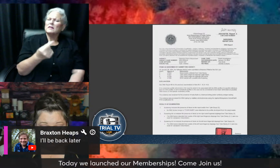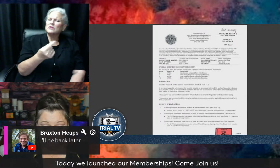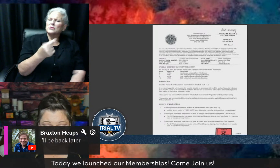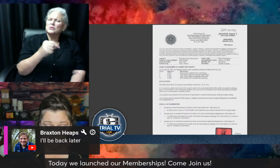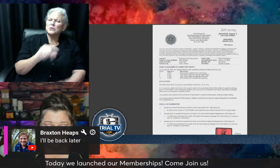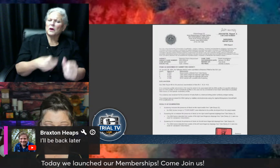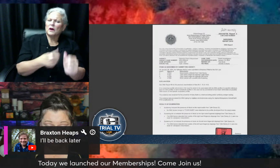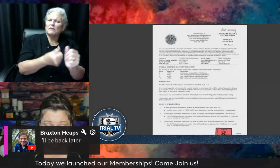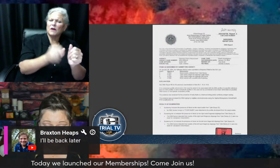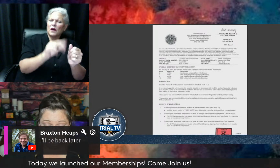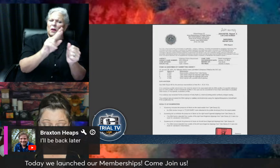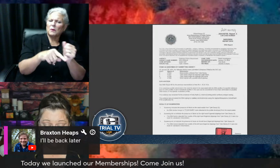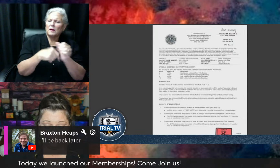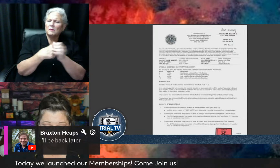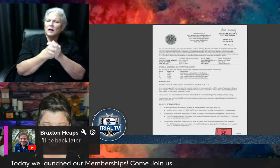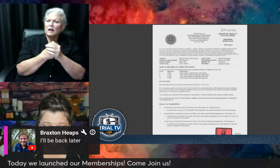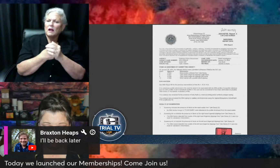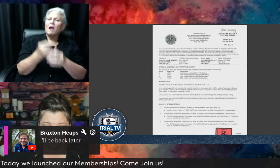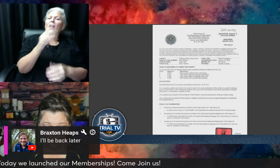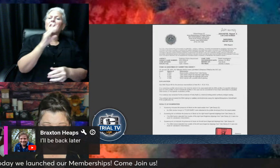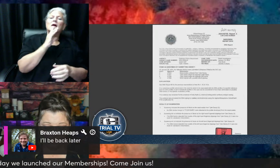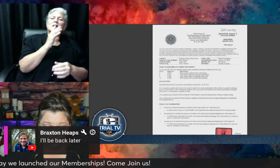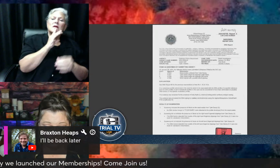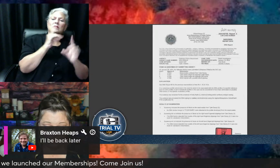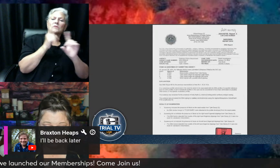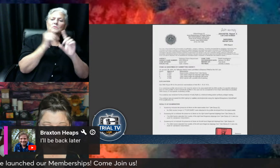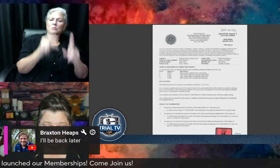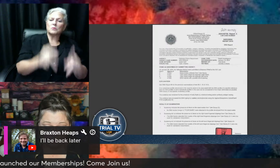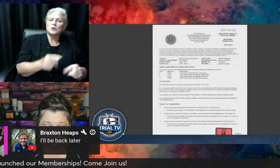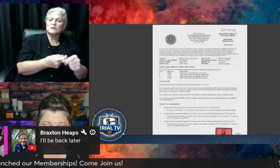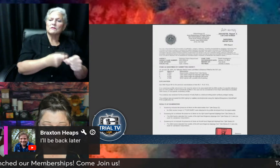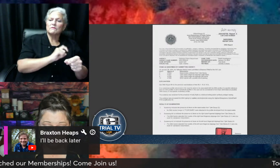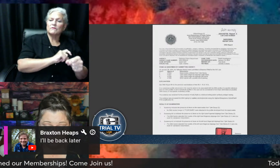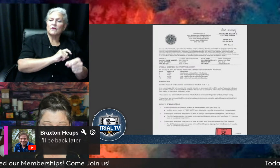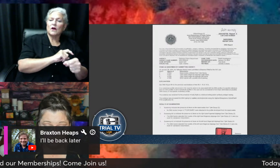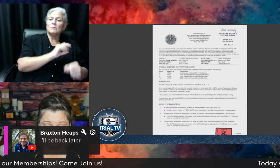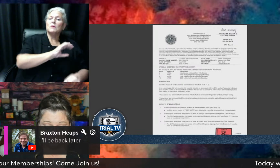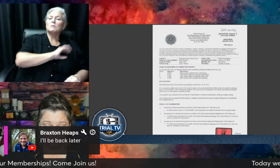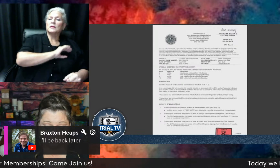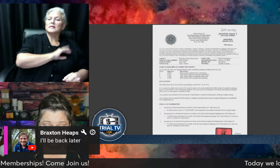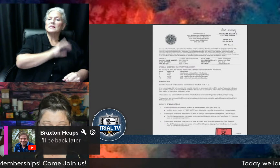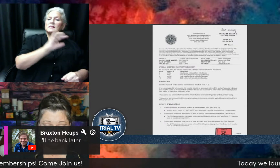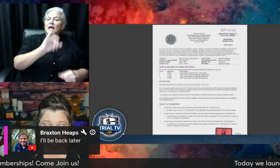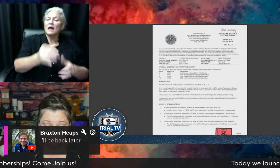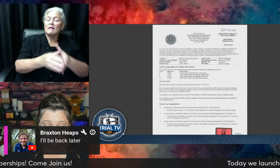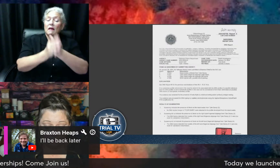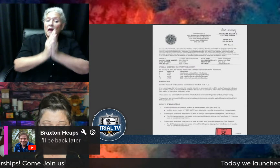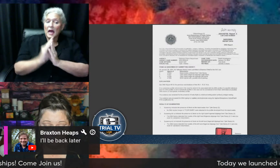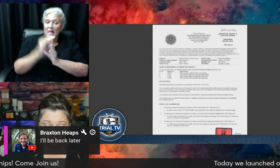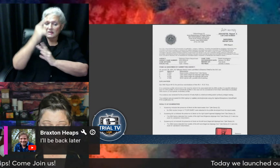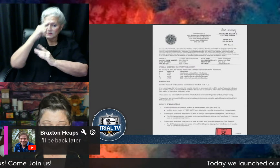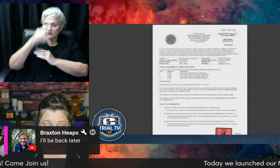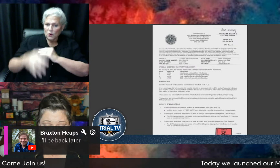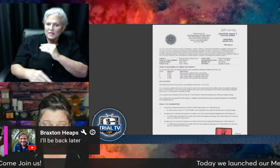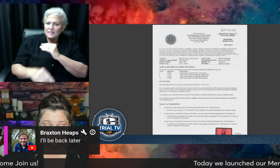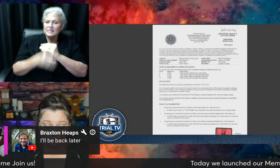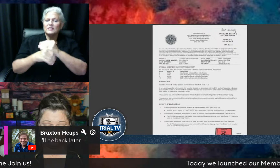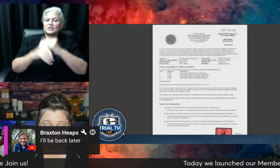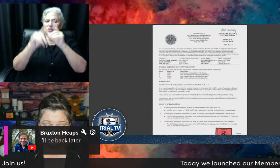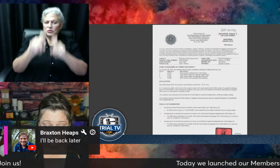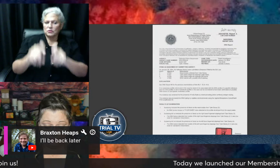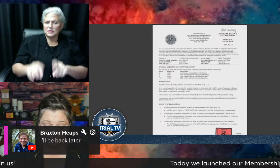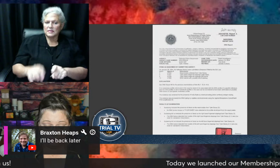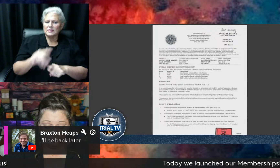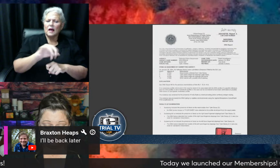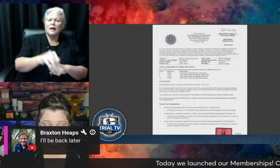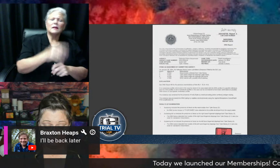I spoke with somebody from the Butte Police Department and they requested additional testing. Okay, so let's look at 3 and 4.